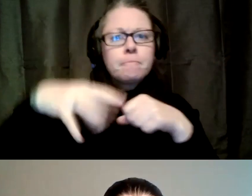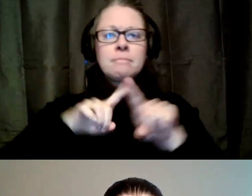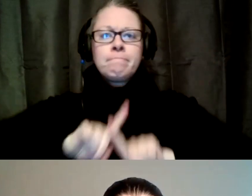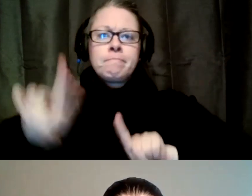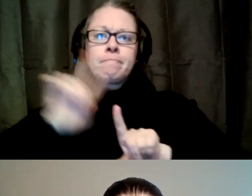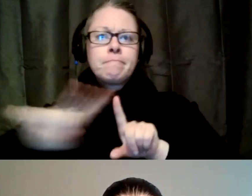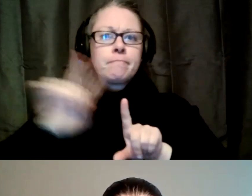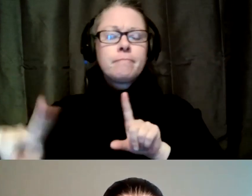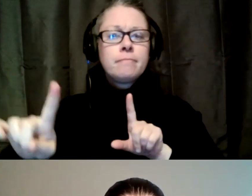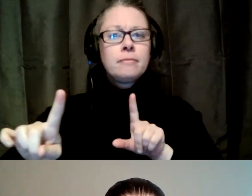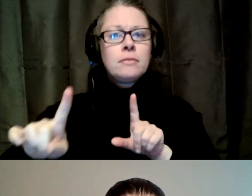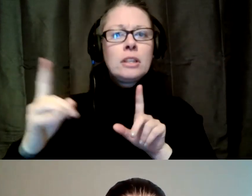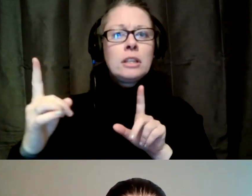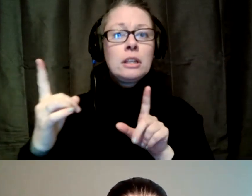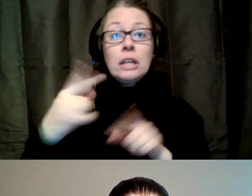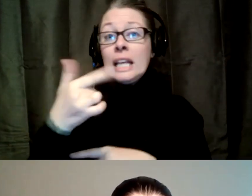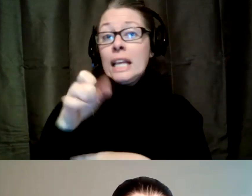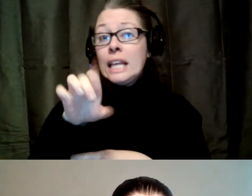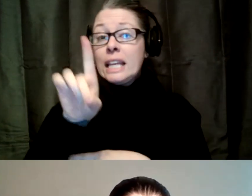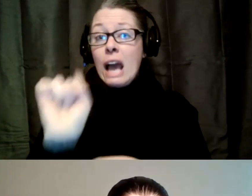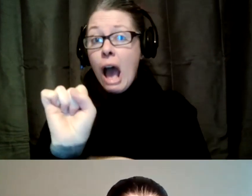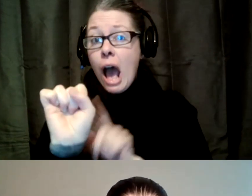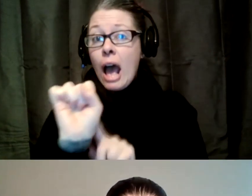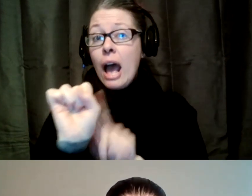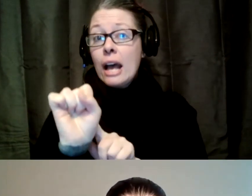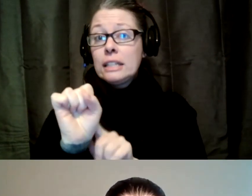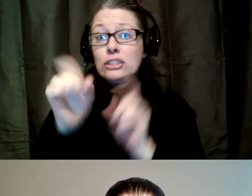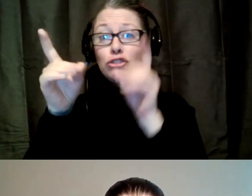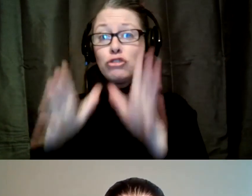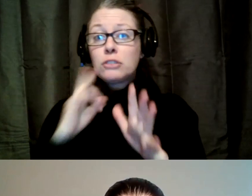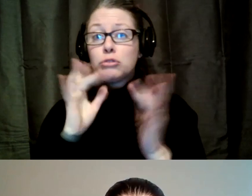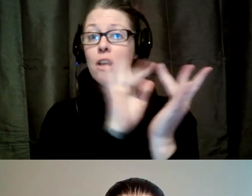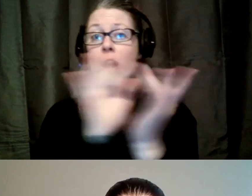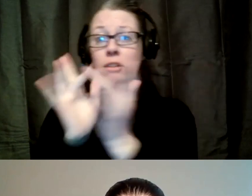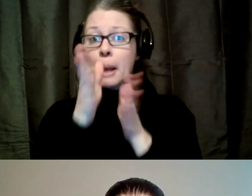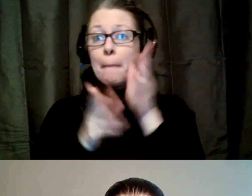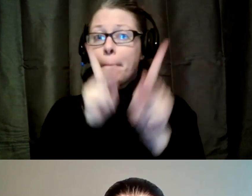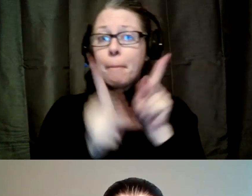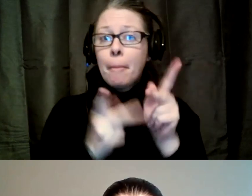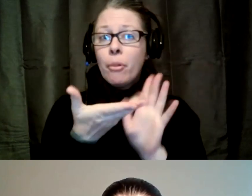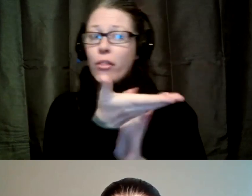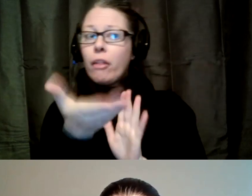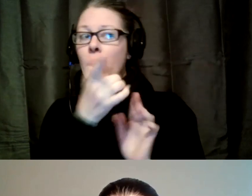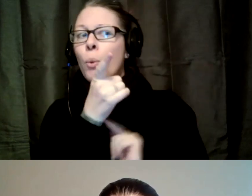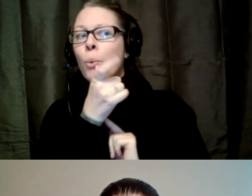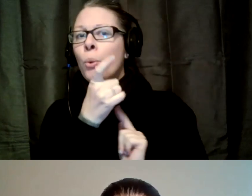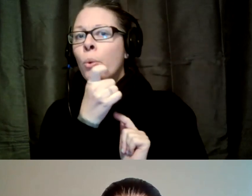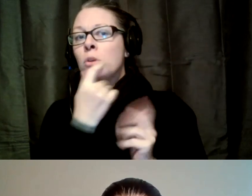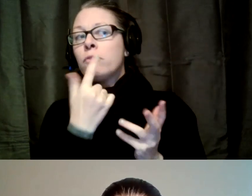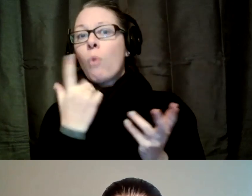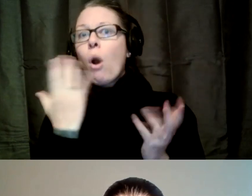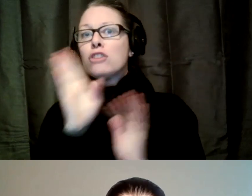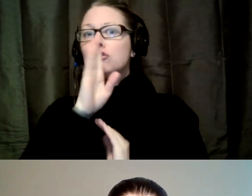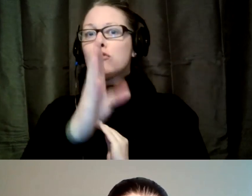on the on GEDS, the Government Electronic Directory Service, to find out maybe which contacts you'd want to get to.